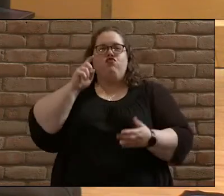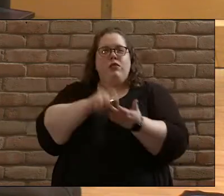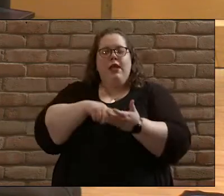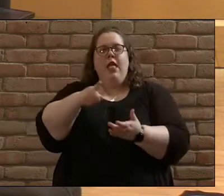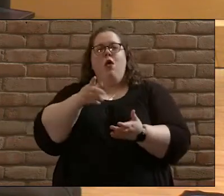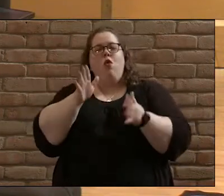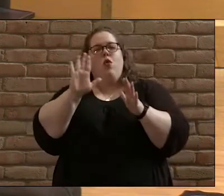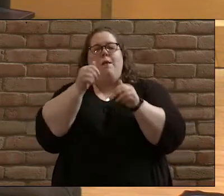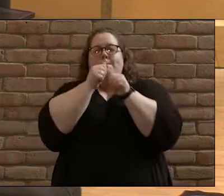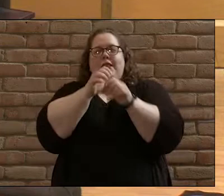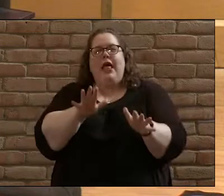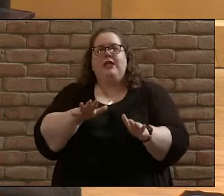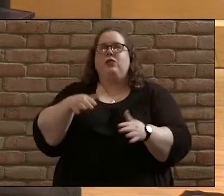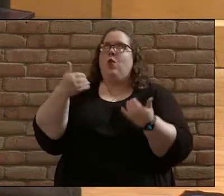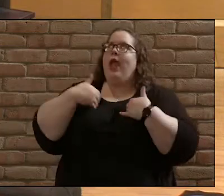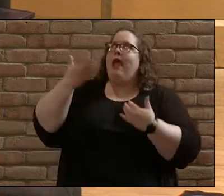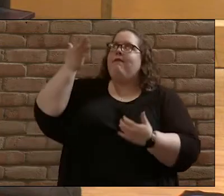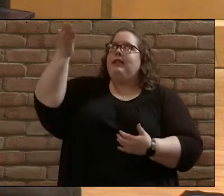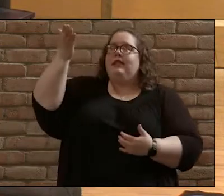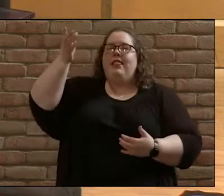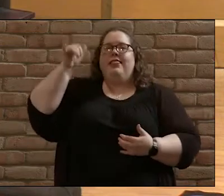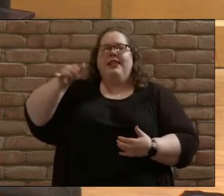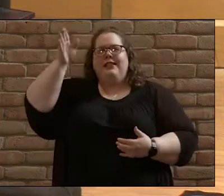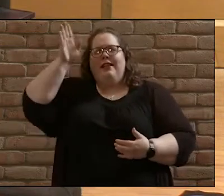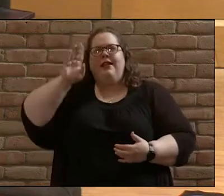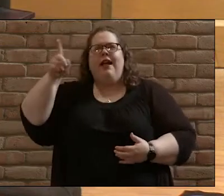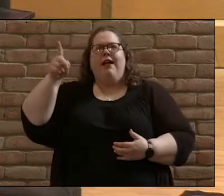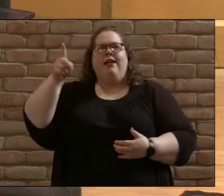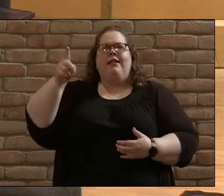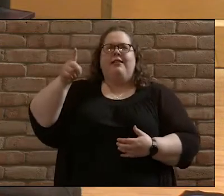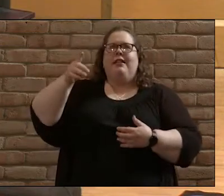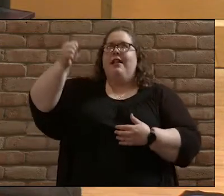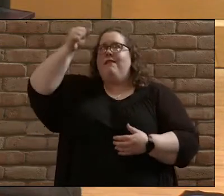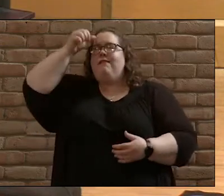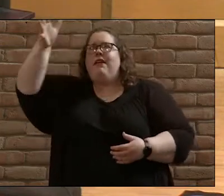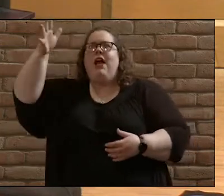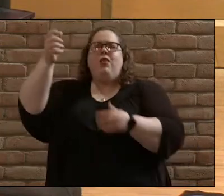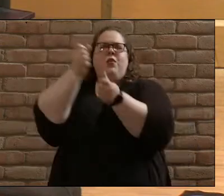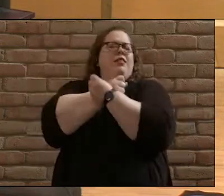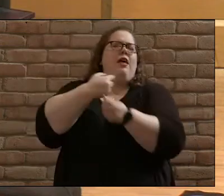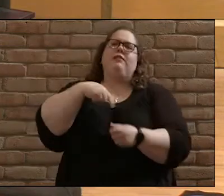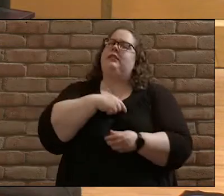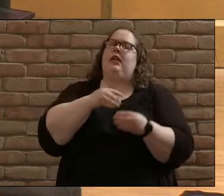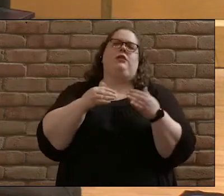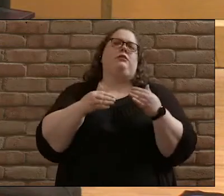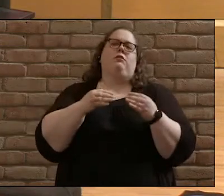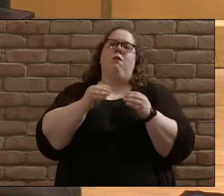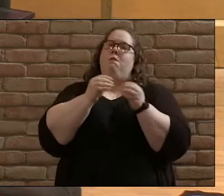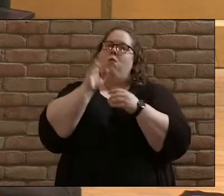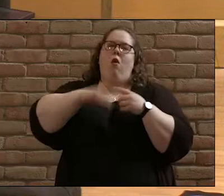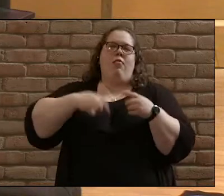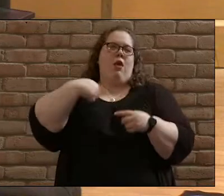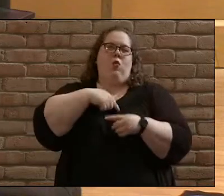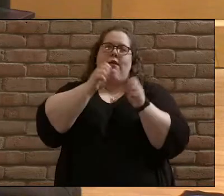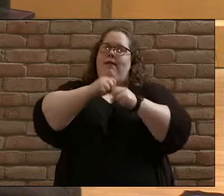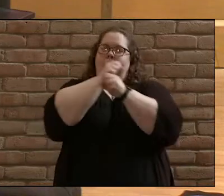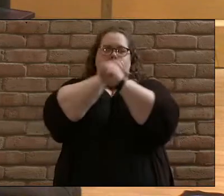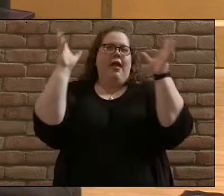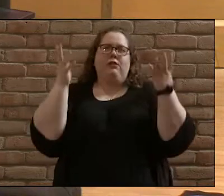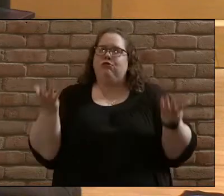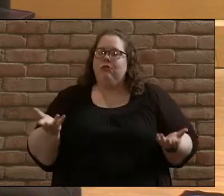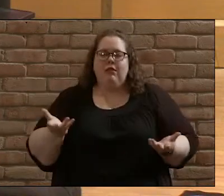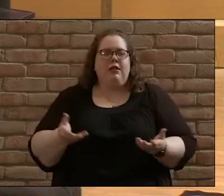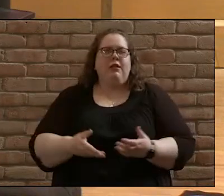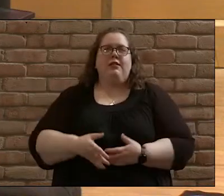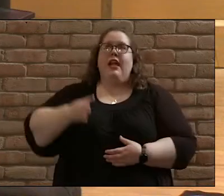have, a God and a Father who loves us more than we could possibly imagine, a God who would